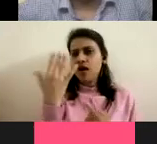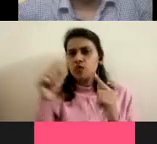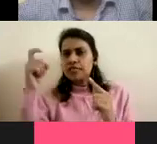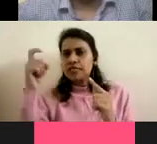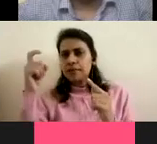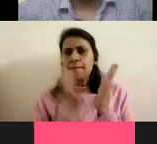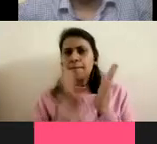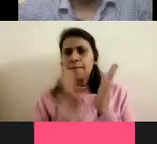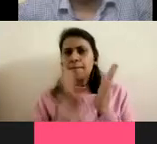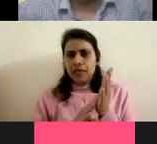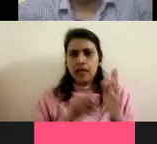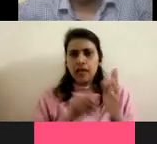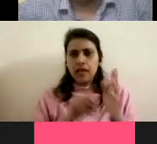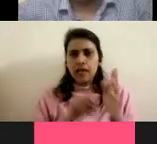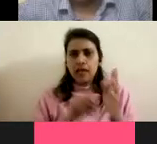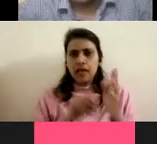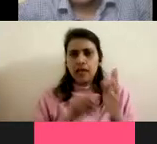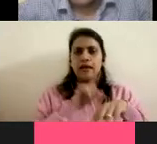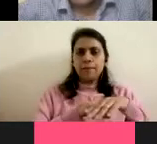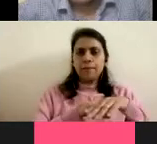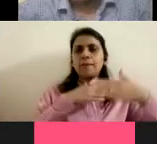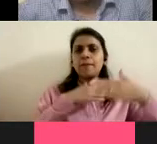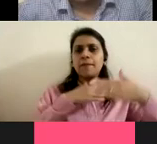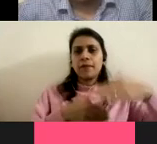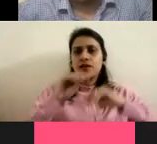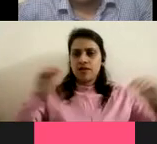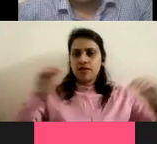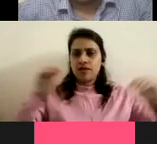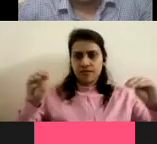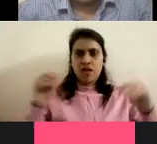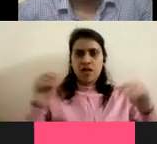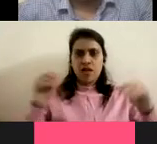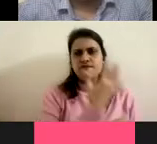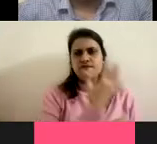5 to 7 minutes of time, you'll be 5 or 6 people in your room. So for group